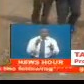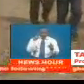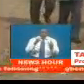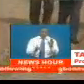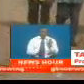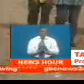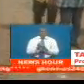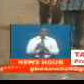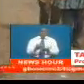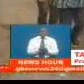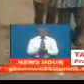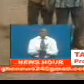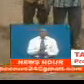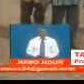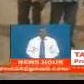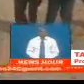the development of the nation.